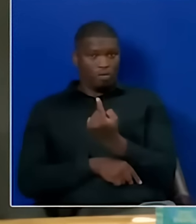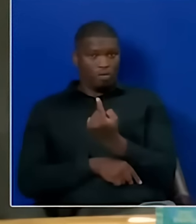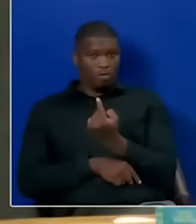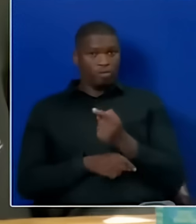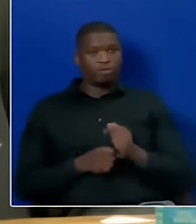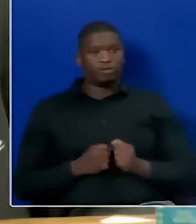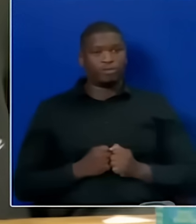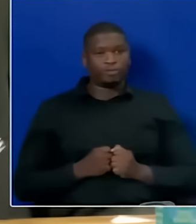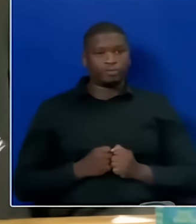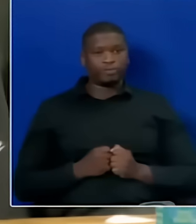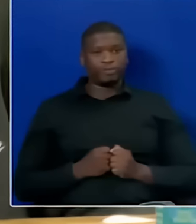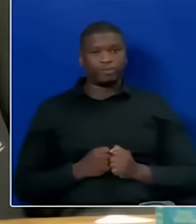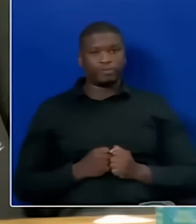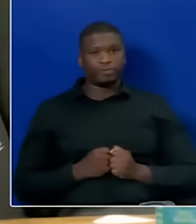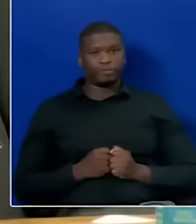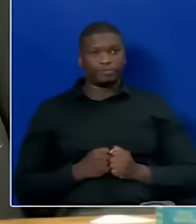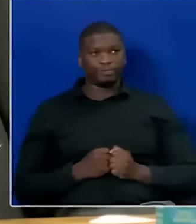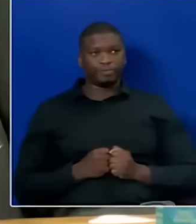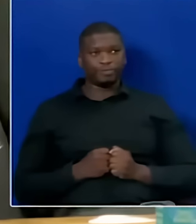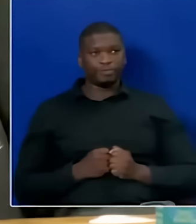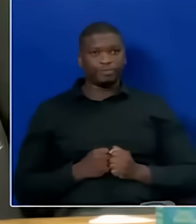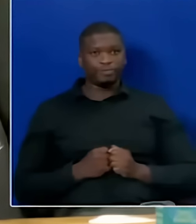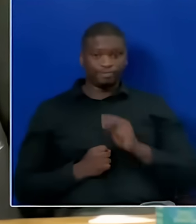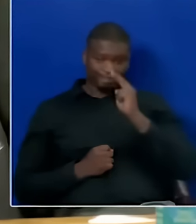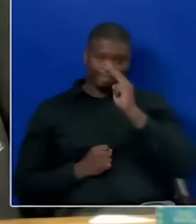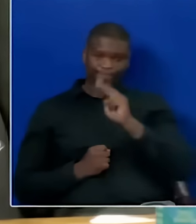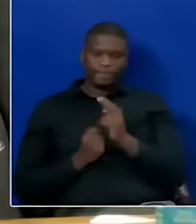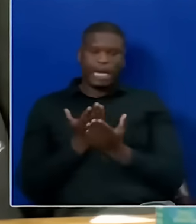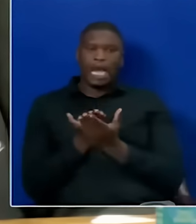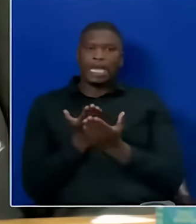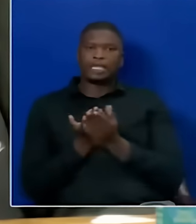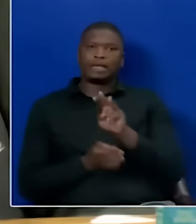you see on Annexure MNN1,